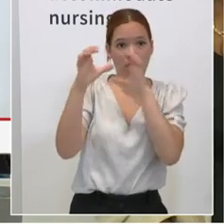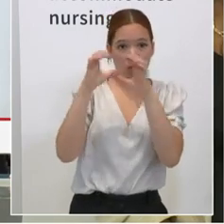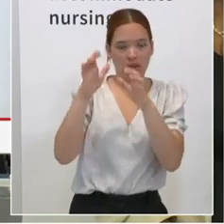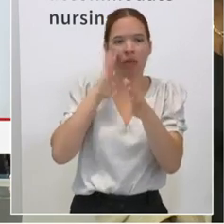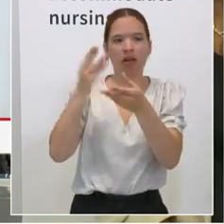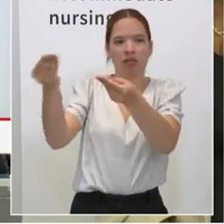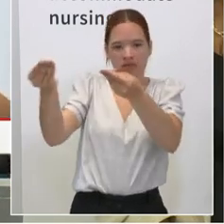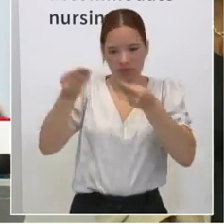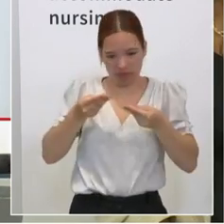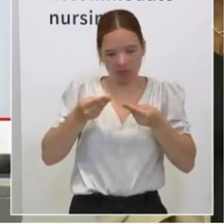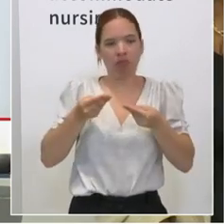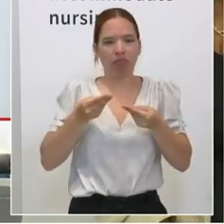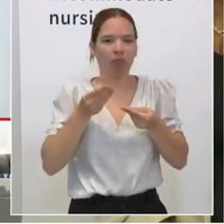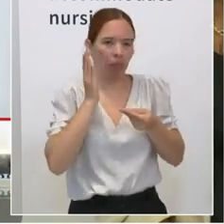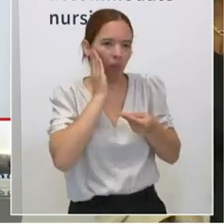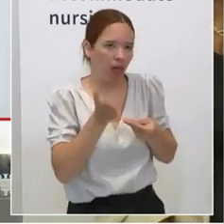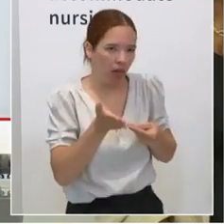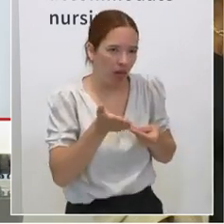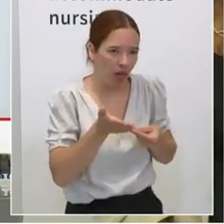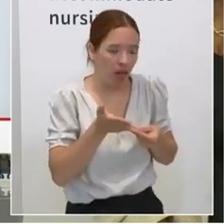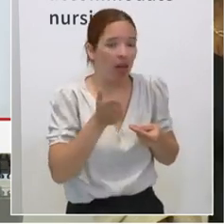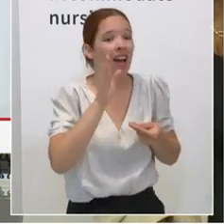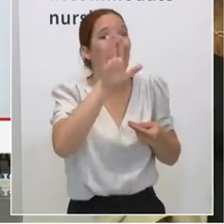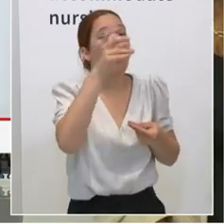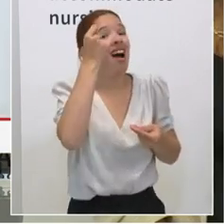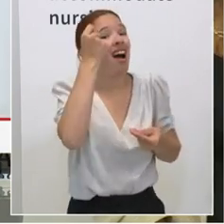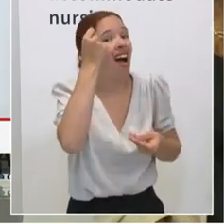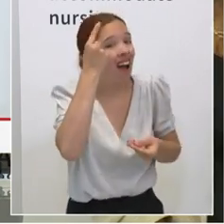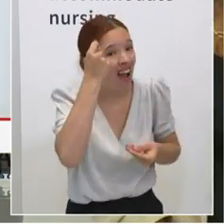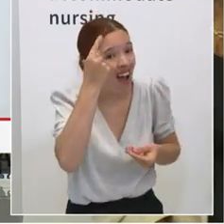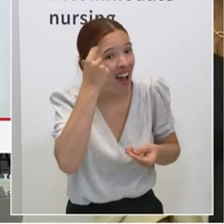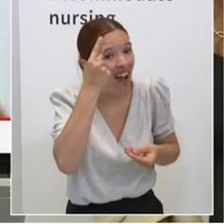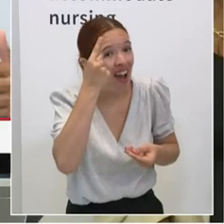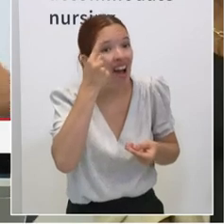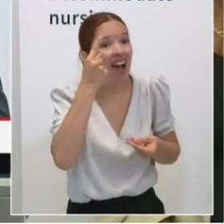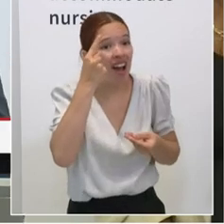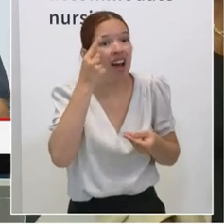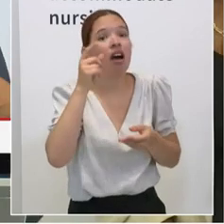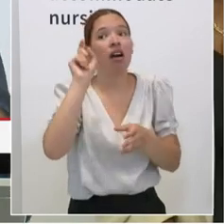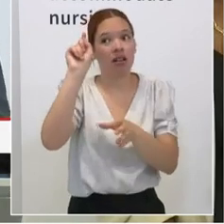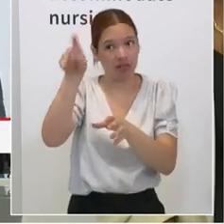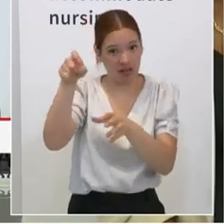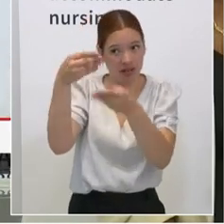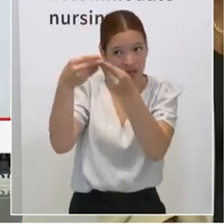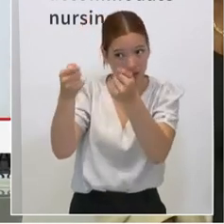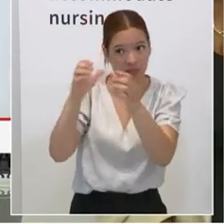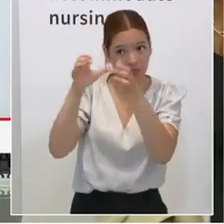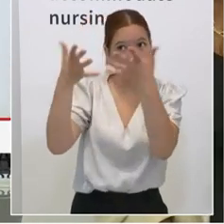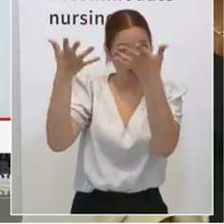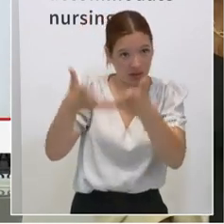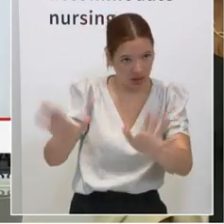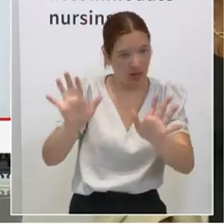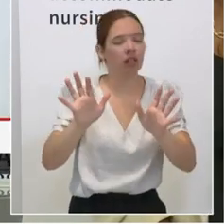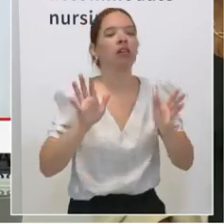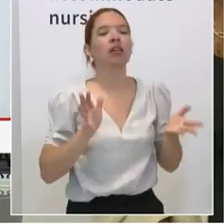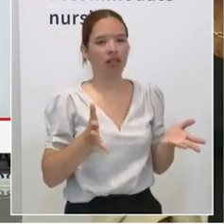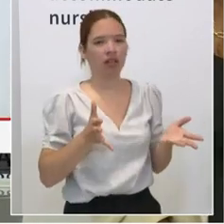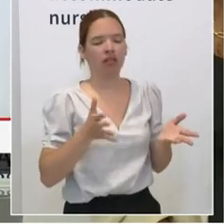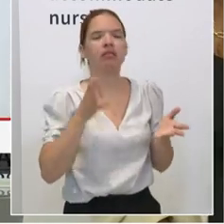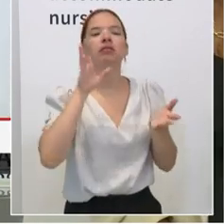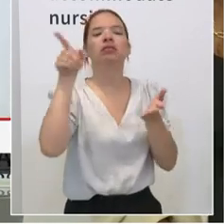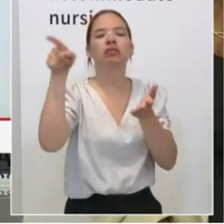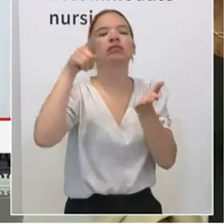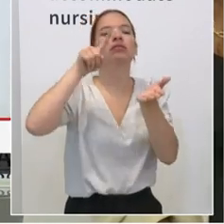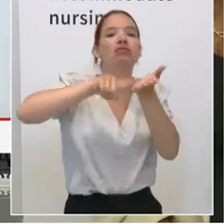believe that is fixed. Will we have to figure out when that communication was muddled, if there are other